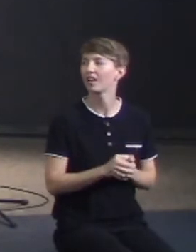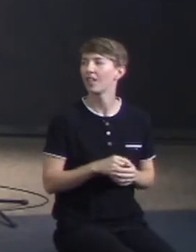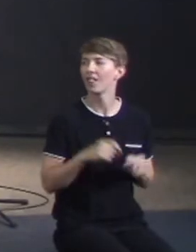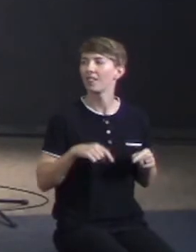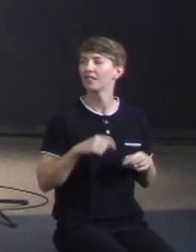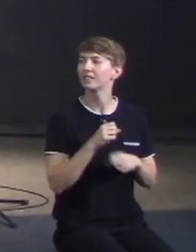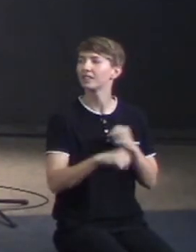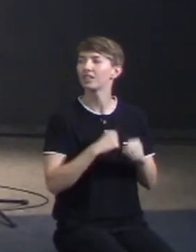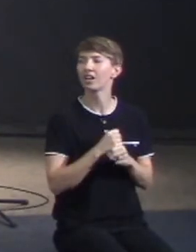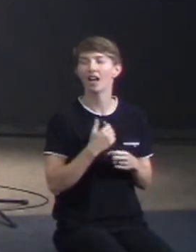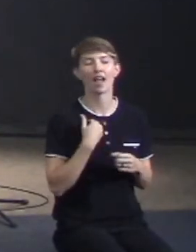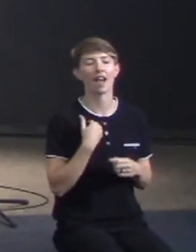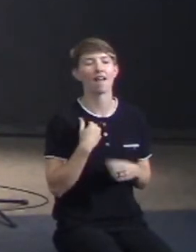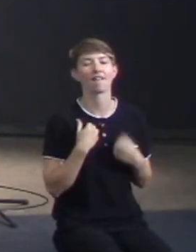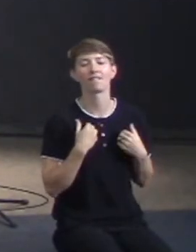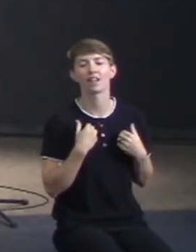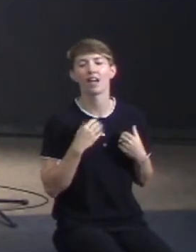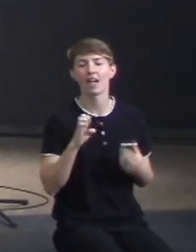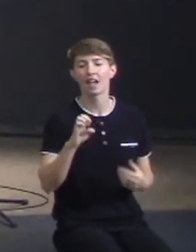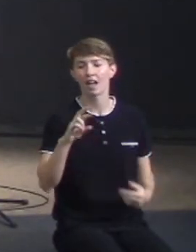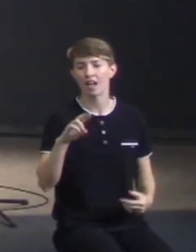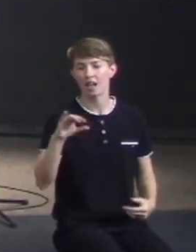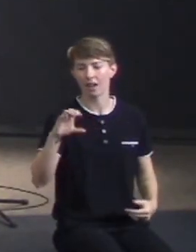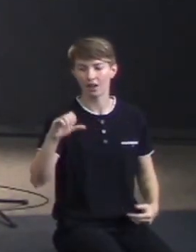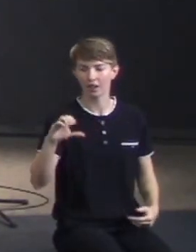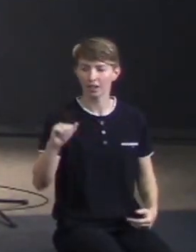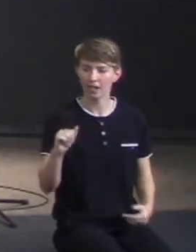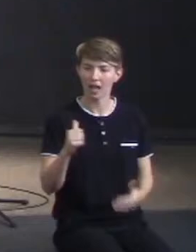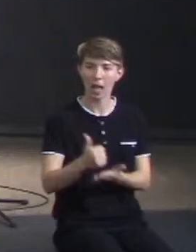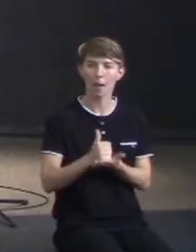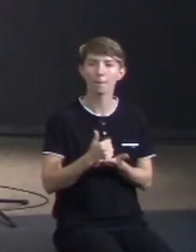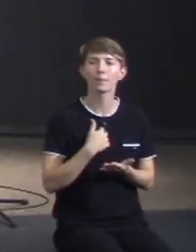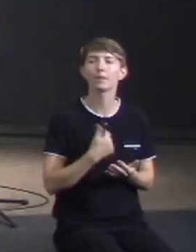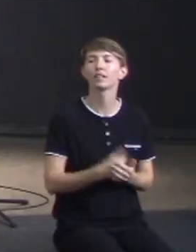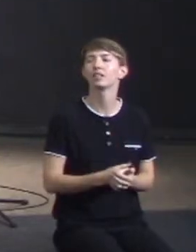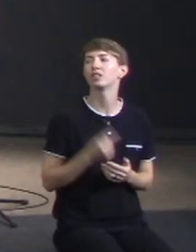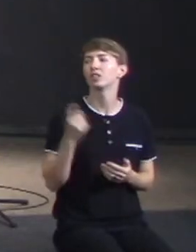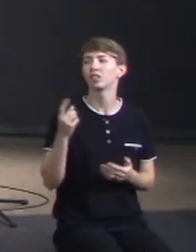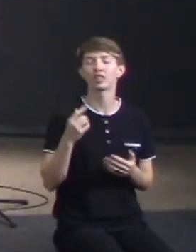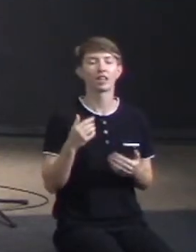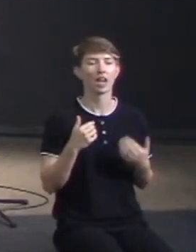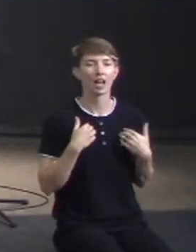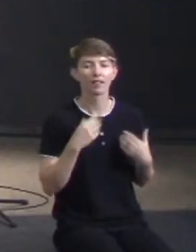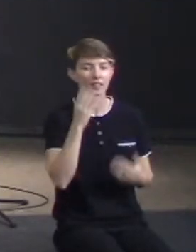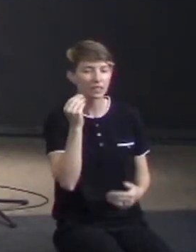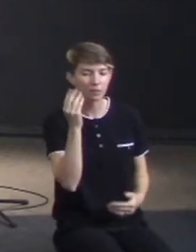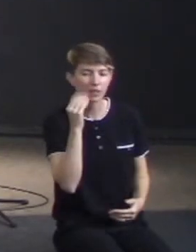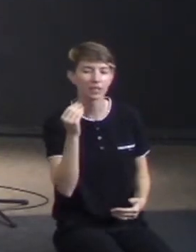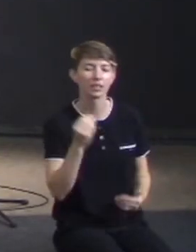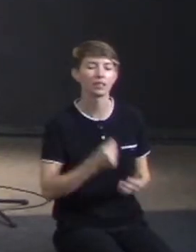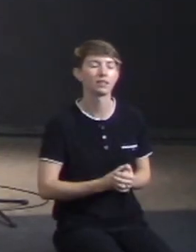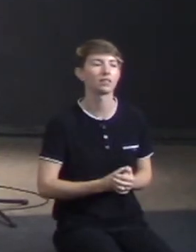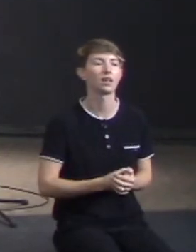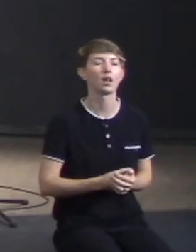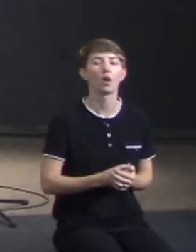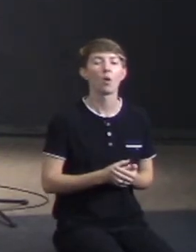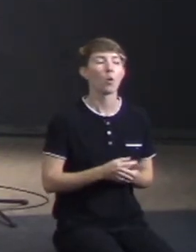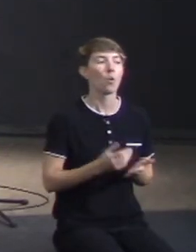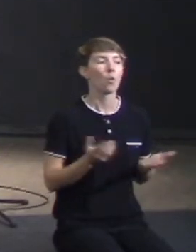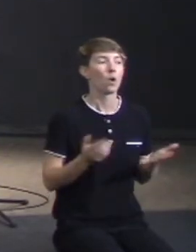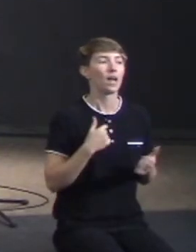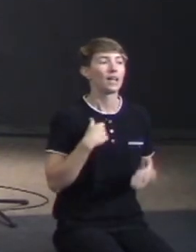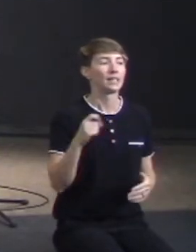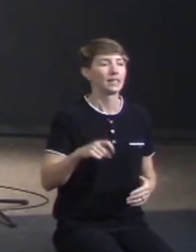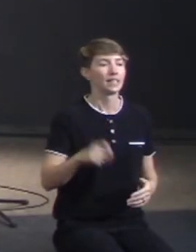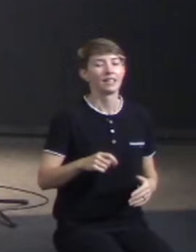out. So she's got a lot of theater experience as well. I've already incorporated everybody I need. But what I need is the